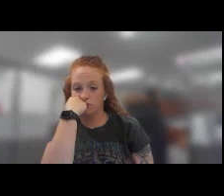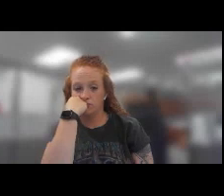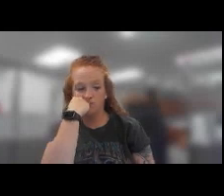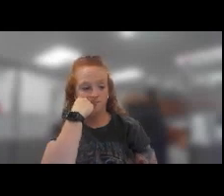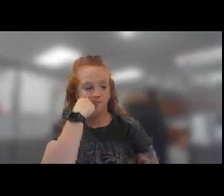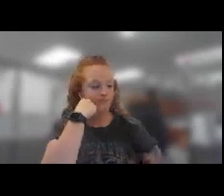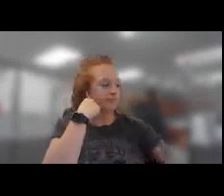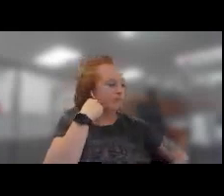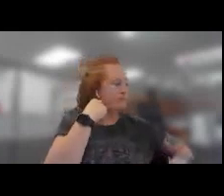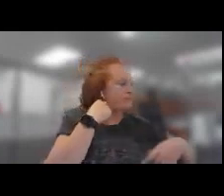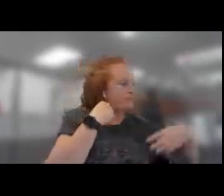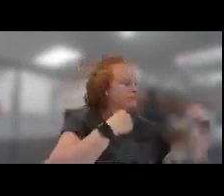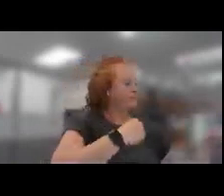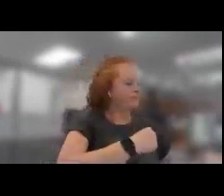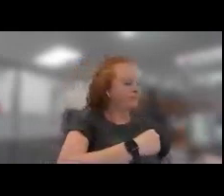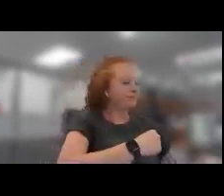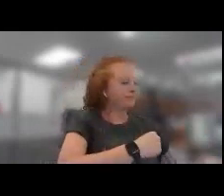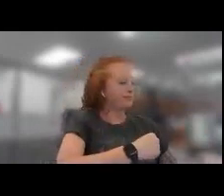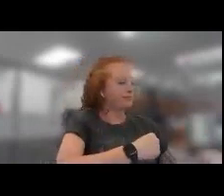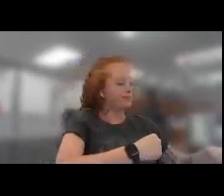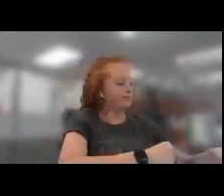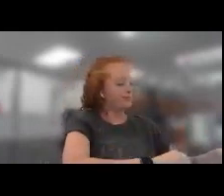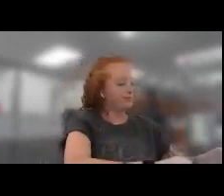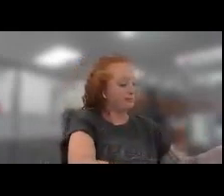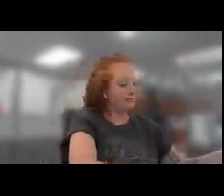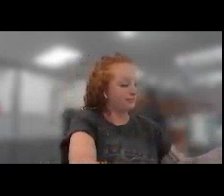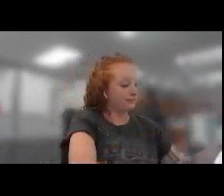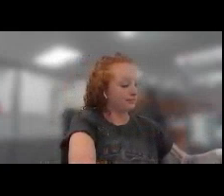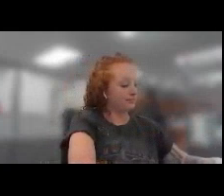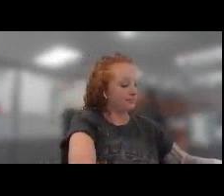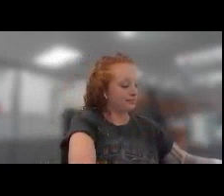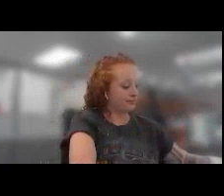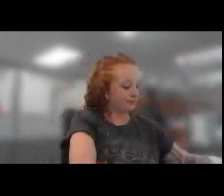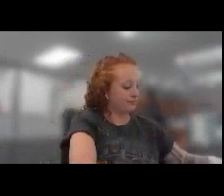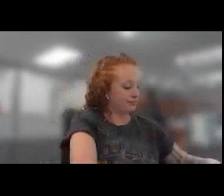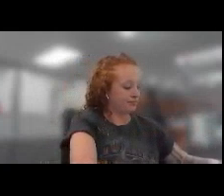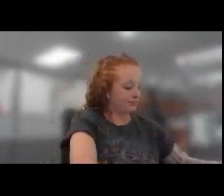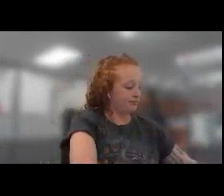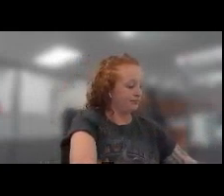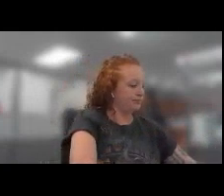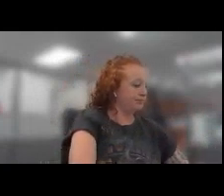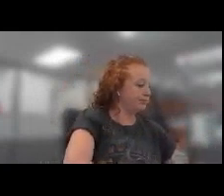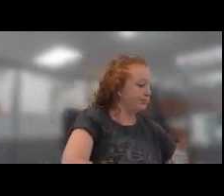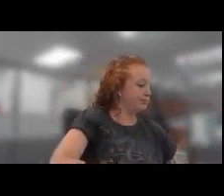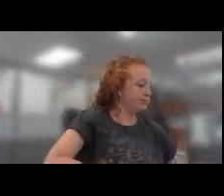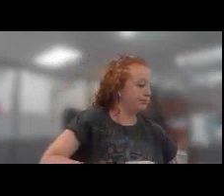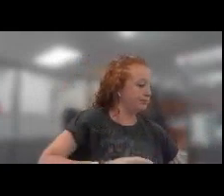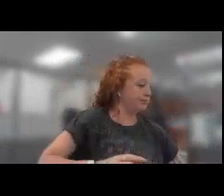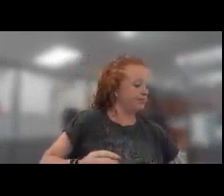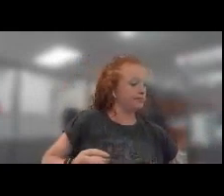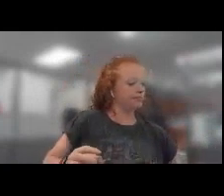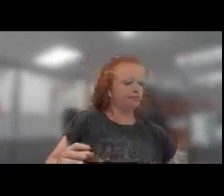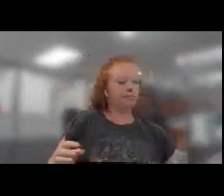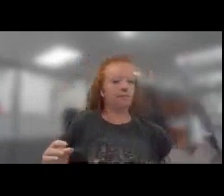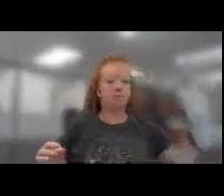huge prevention piece, is when we solicit those contacts from individuals with infectious diseases, we get that partner